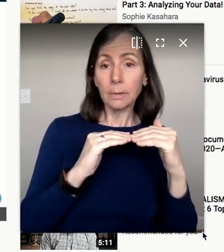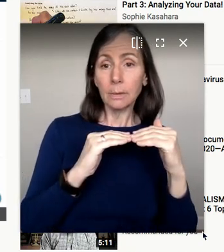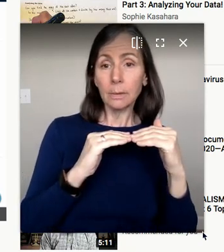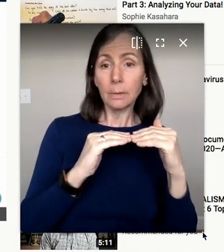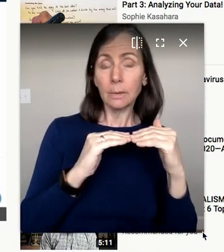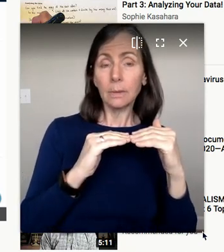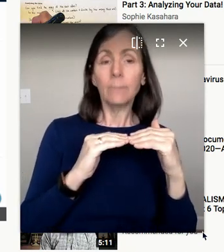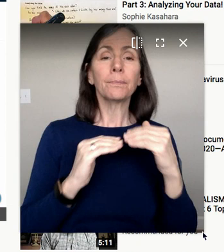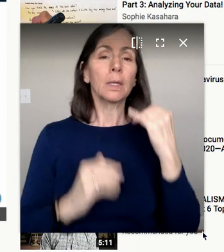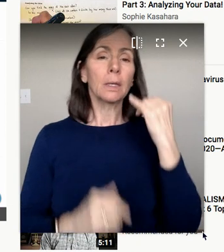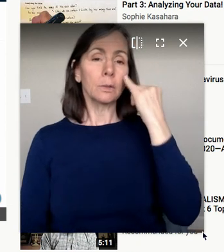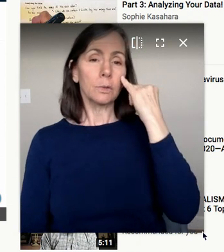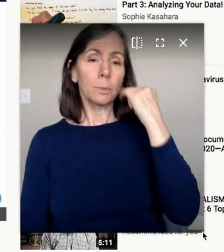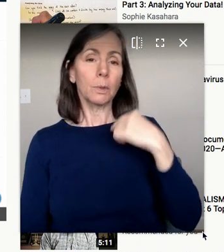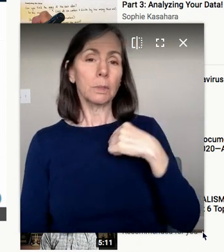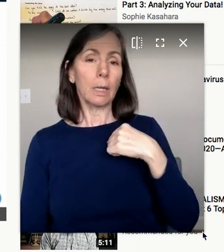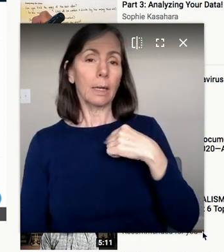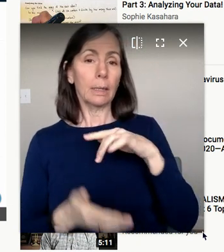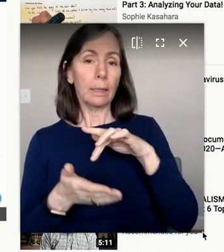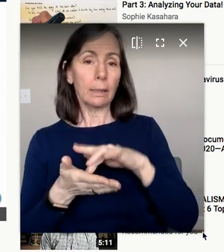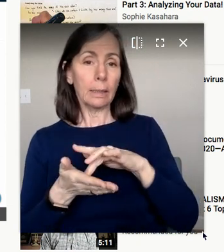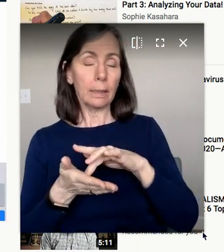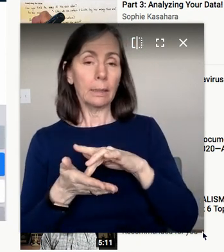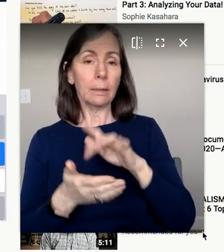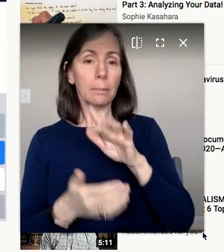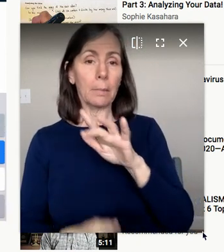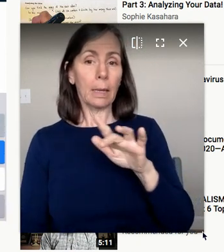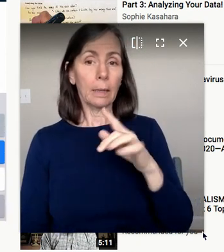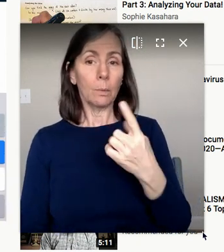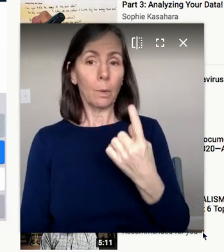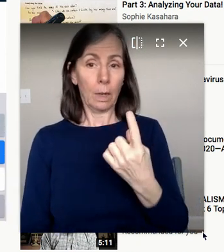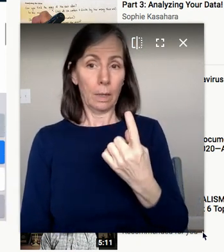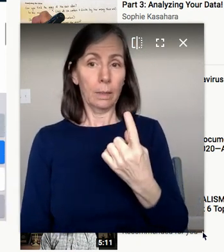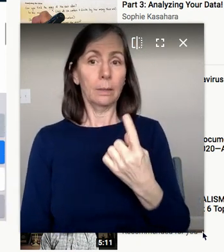If I click on blank 1,